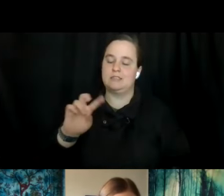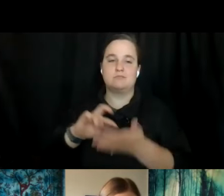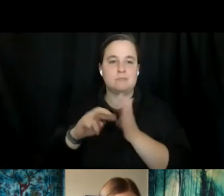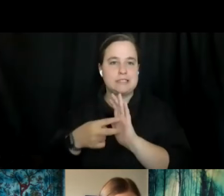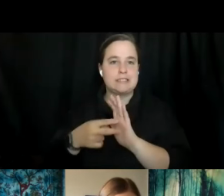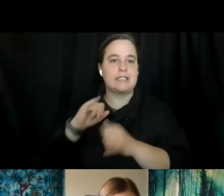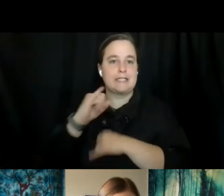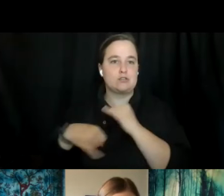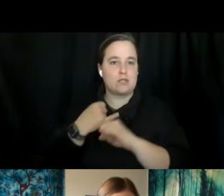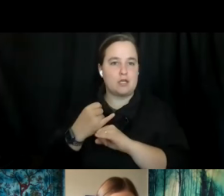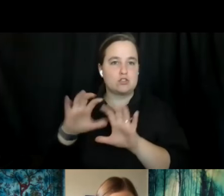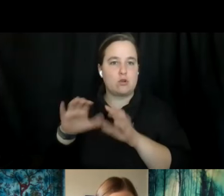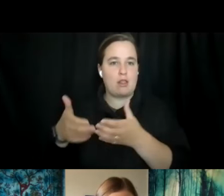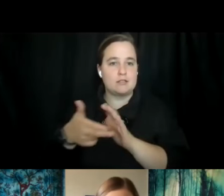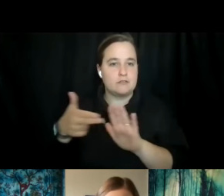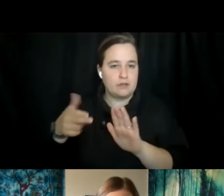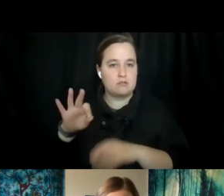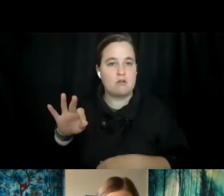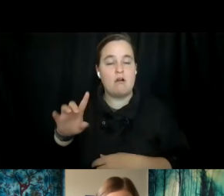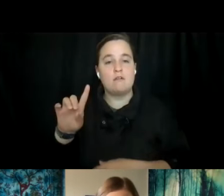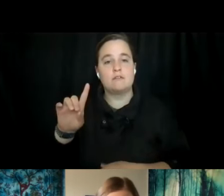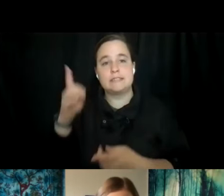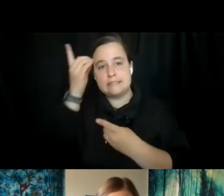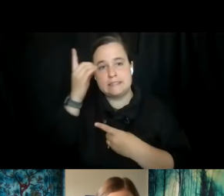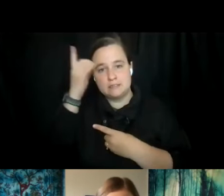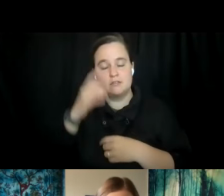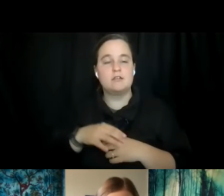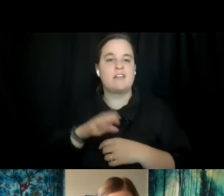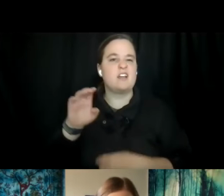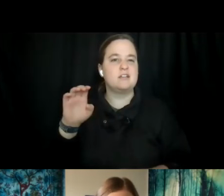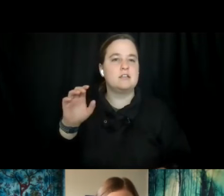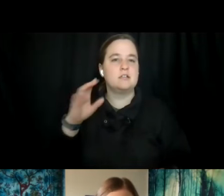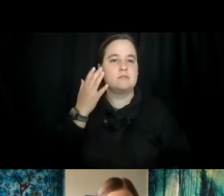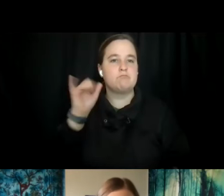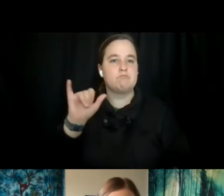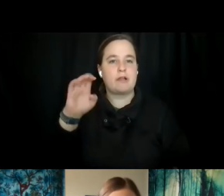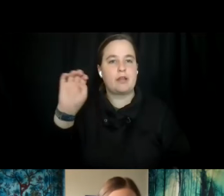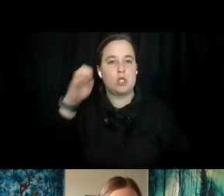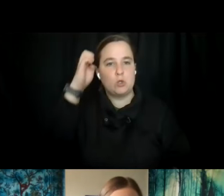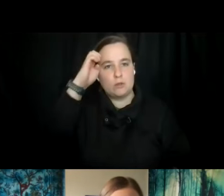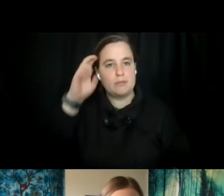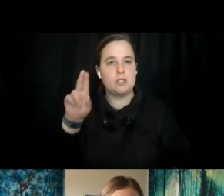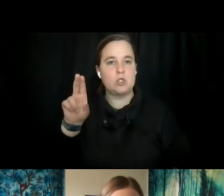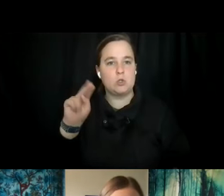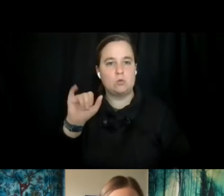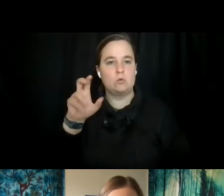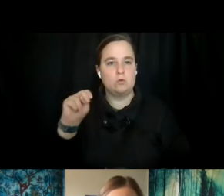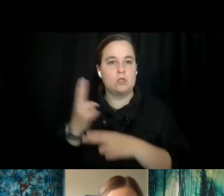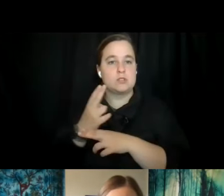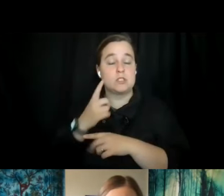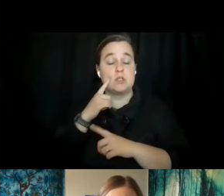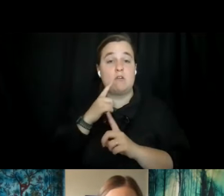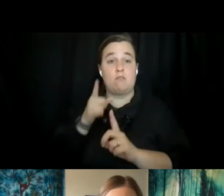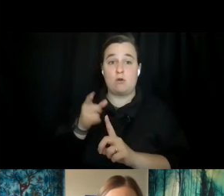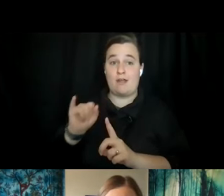disorders, that like the European Union uses. For them, they don't define trauma. So that